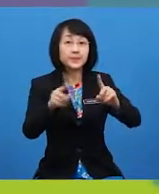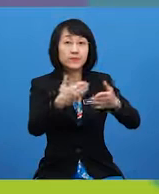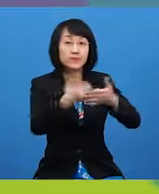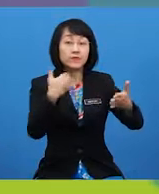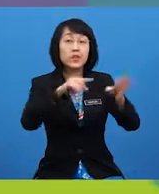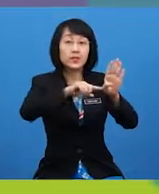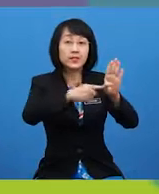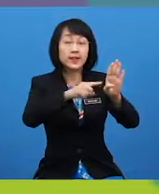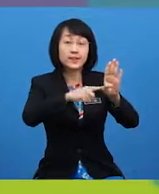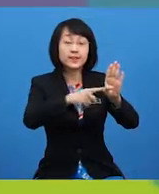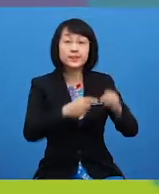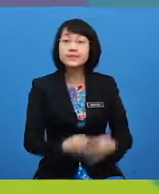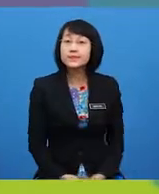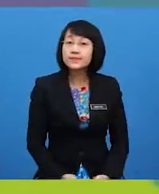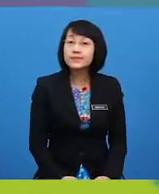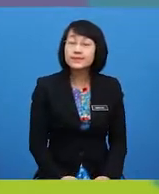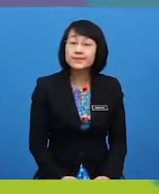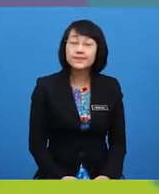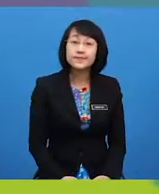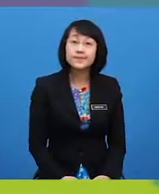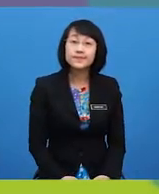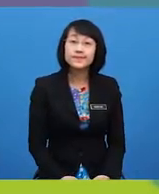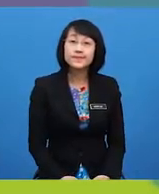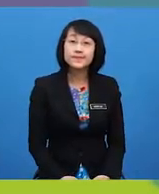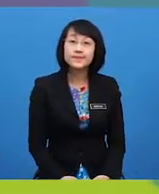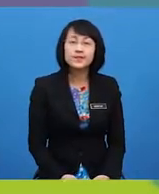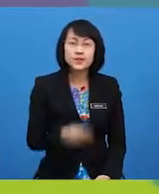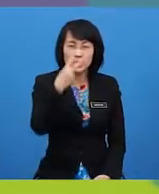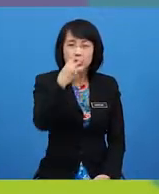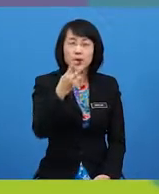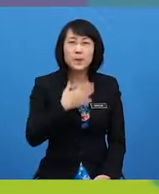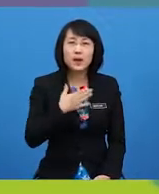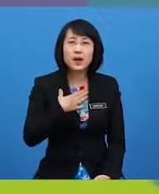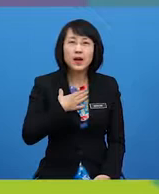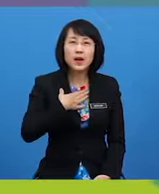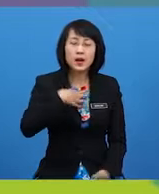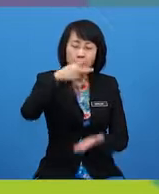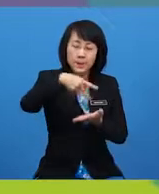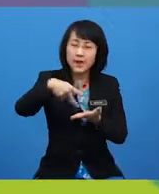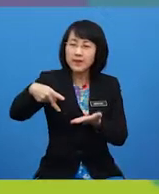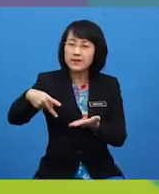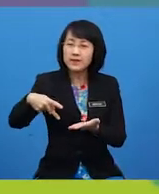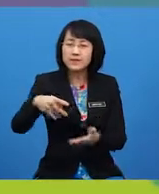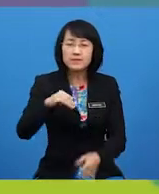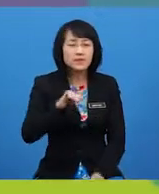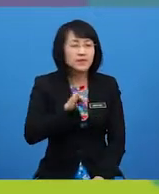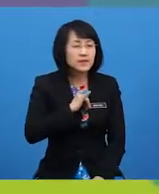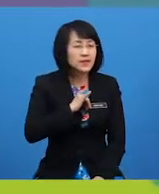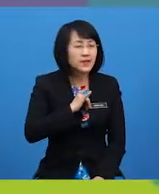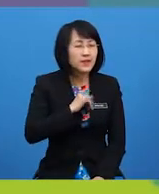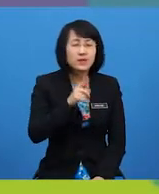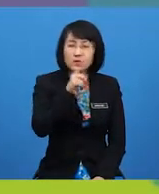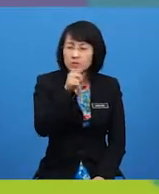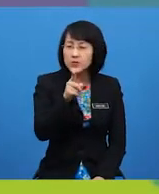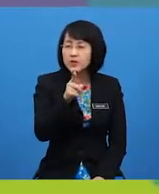before we start, Gramwiz, yes? Have you seen my pen? I swear I was holding it a few minutes ago. It